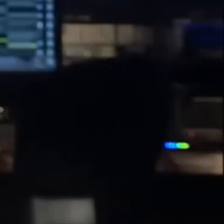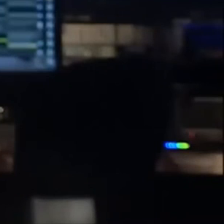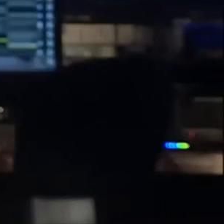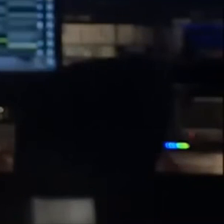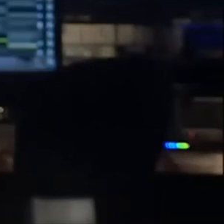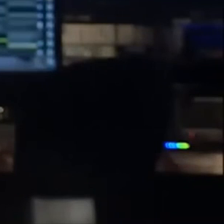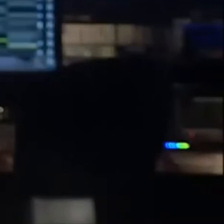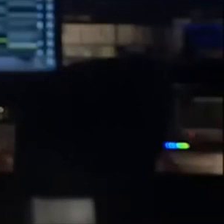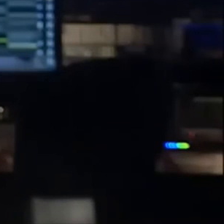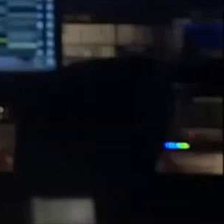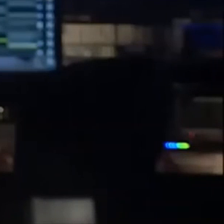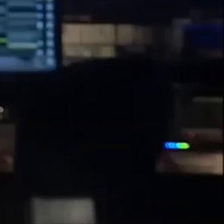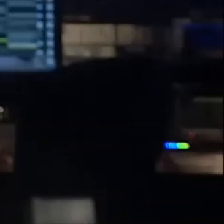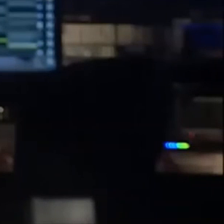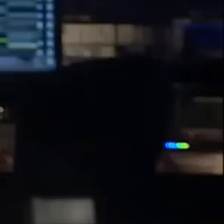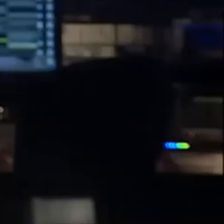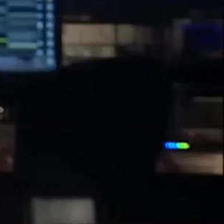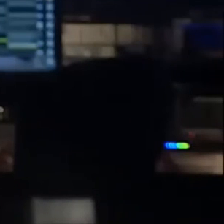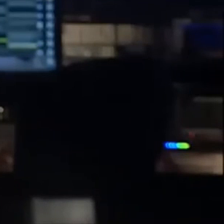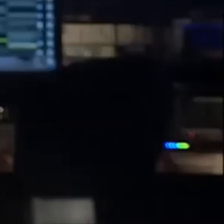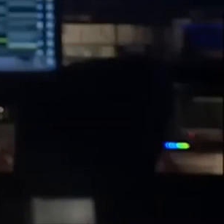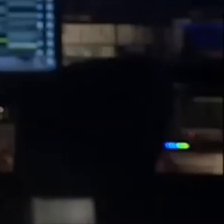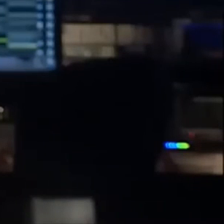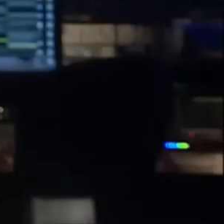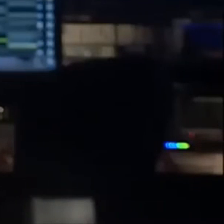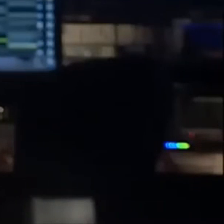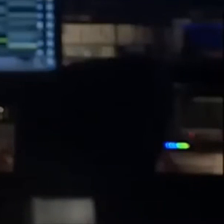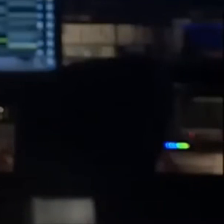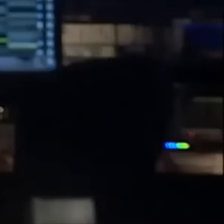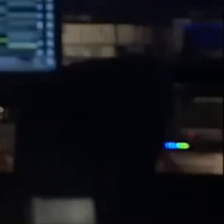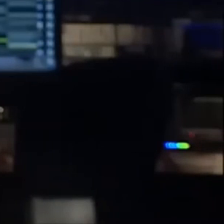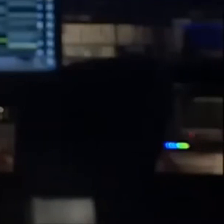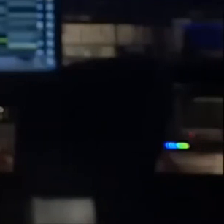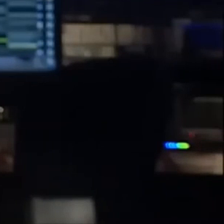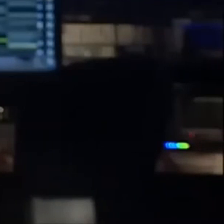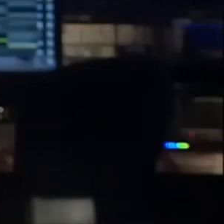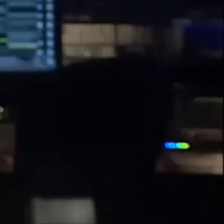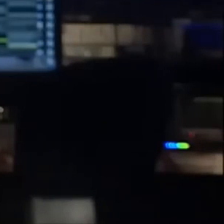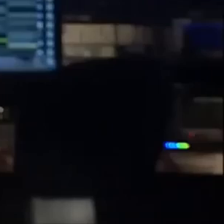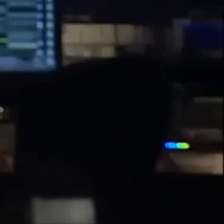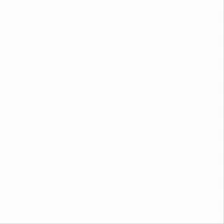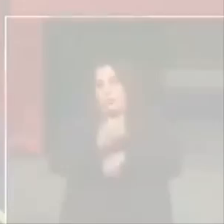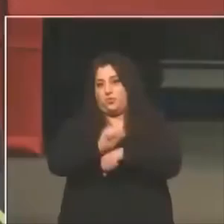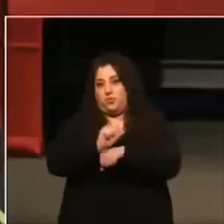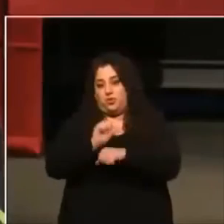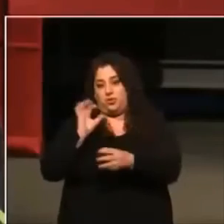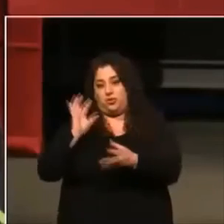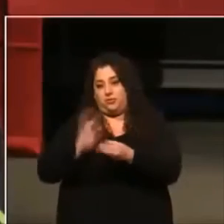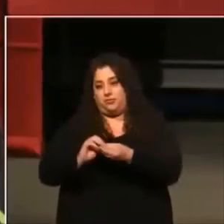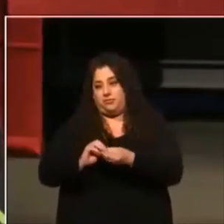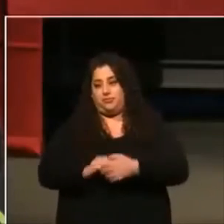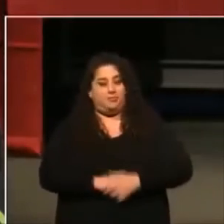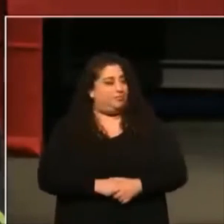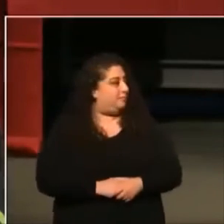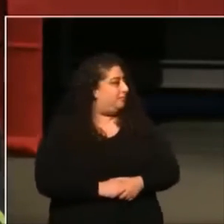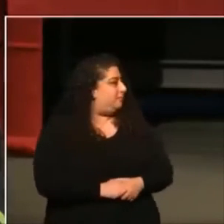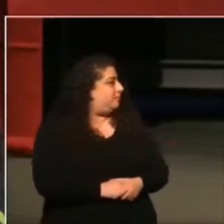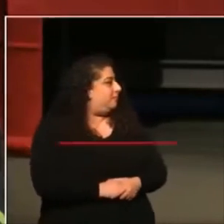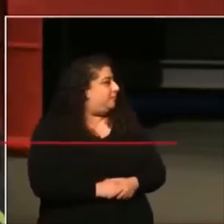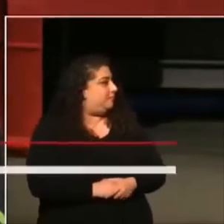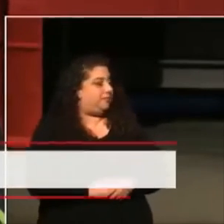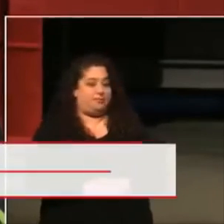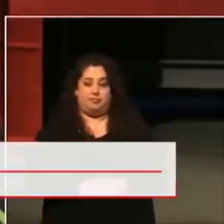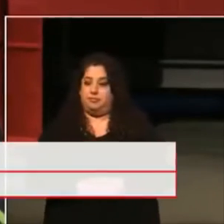significance of receiving an apology from the Academy. In response to